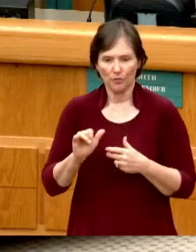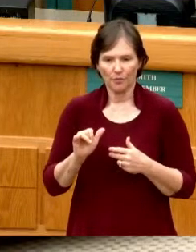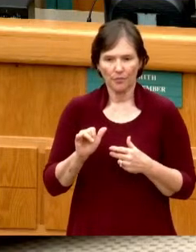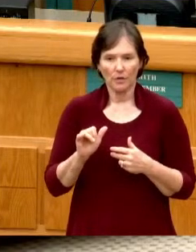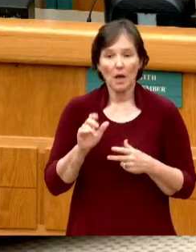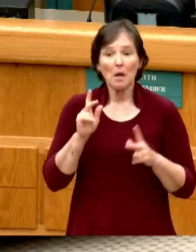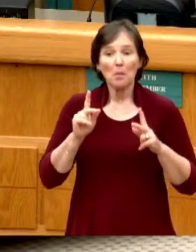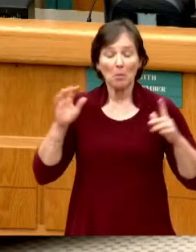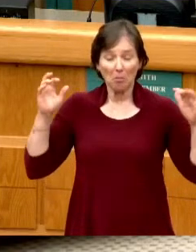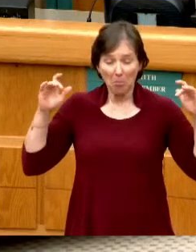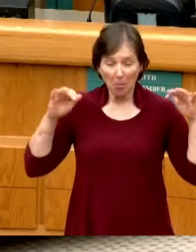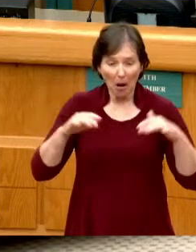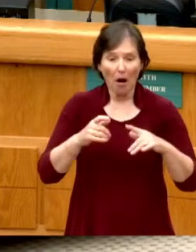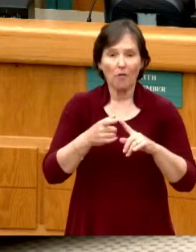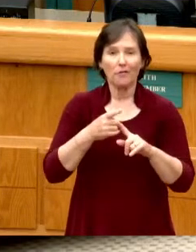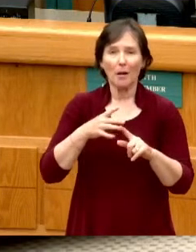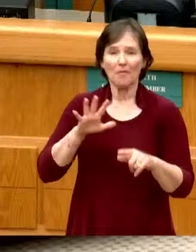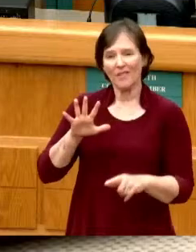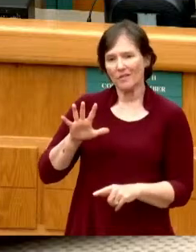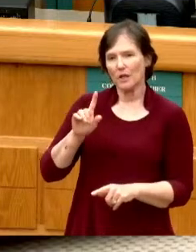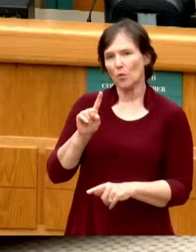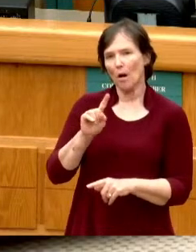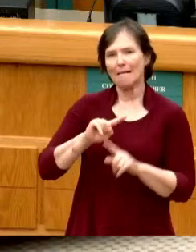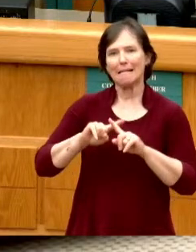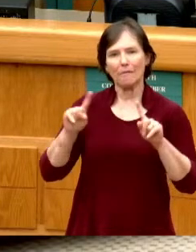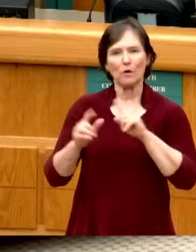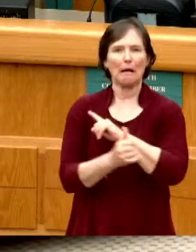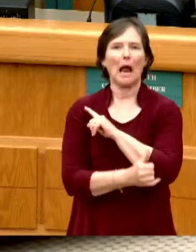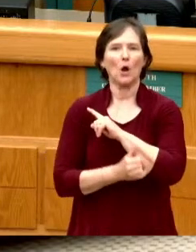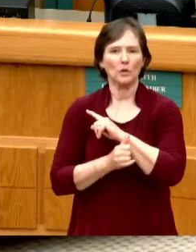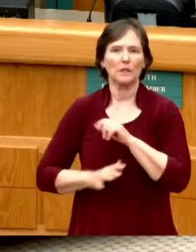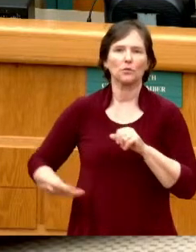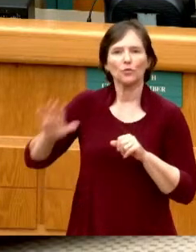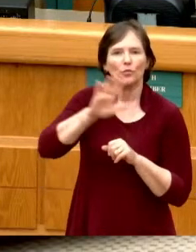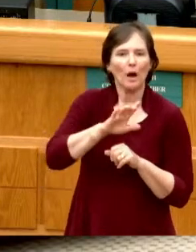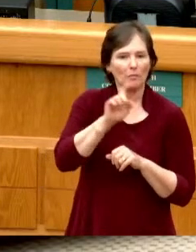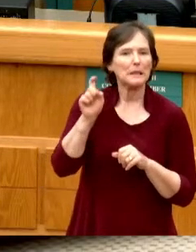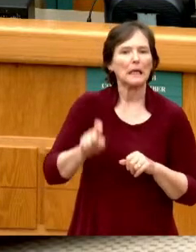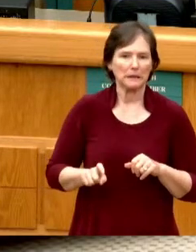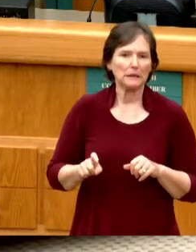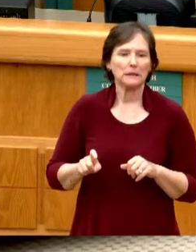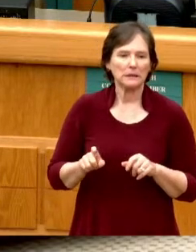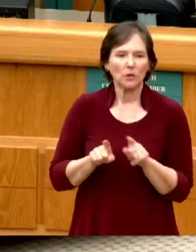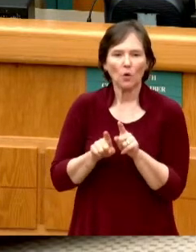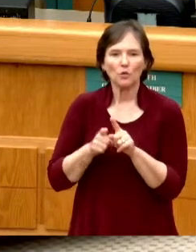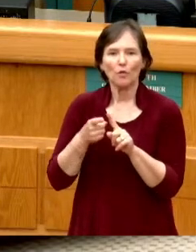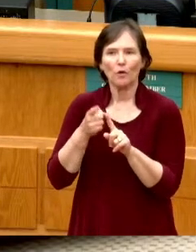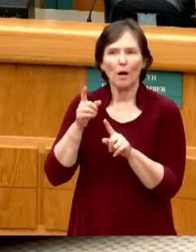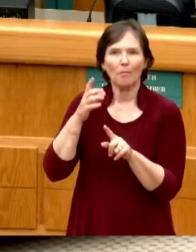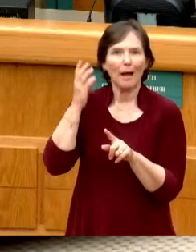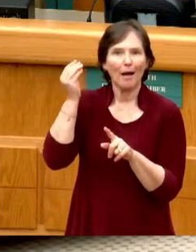as well as from out of state, to go through our mega drive-thru clinic.